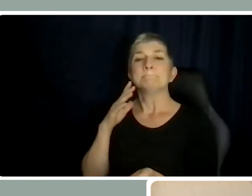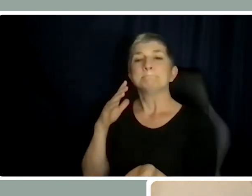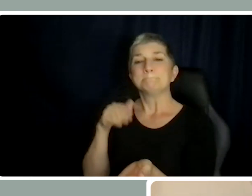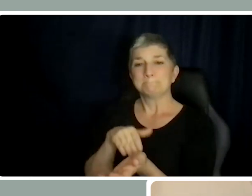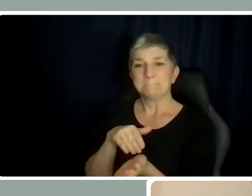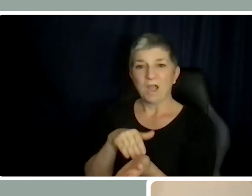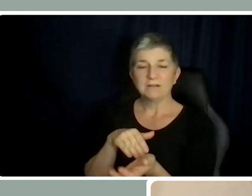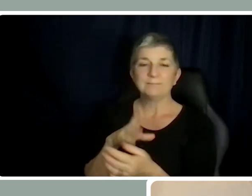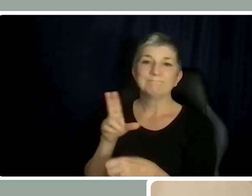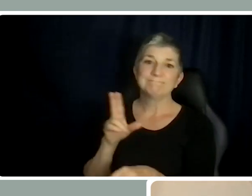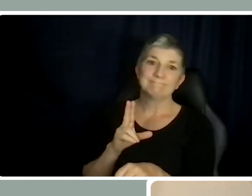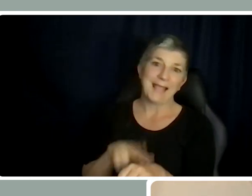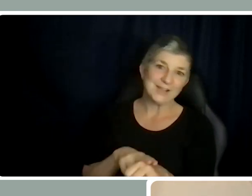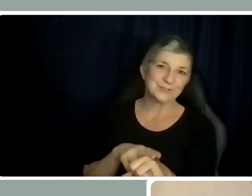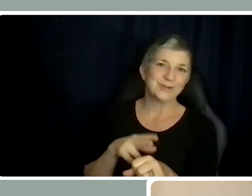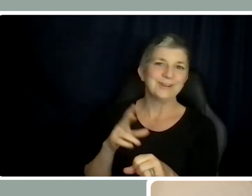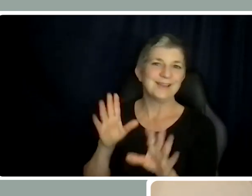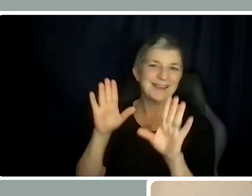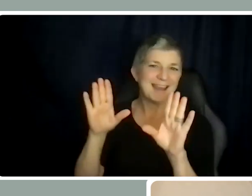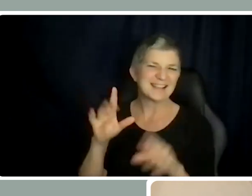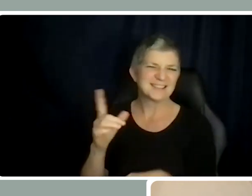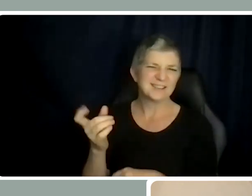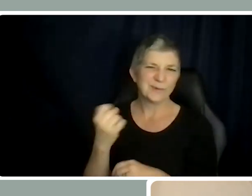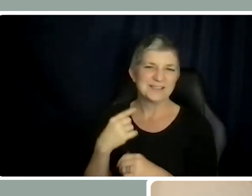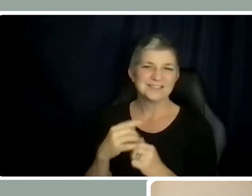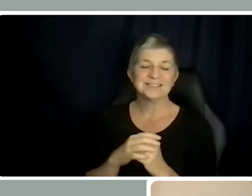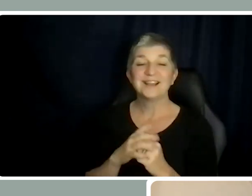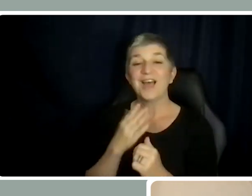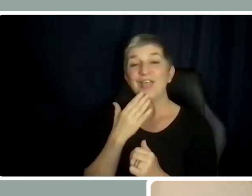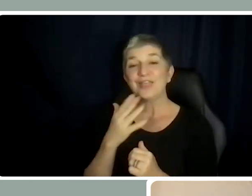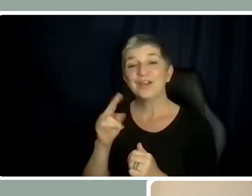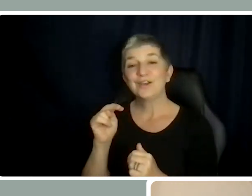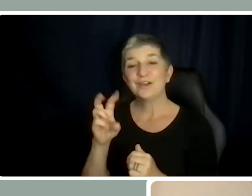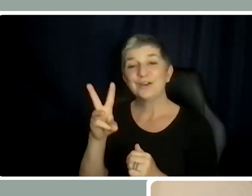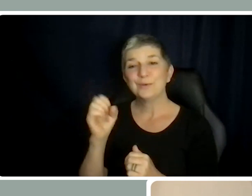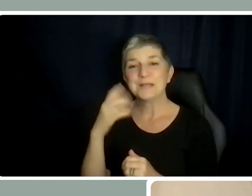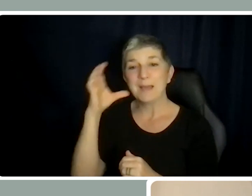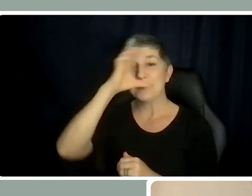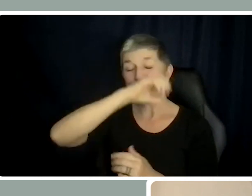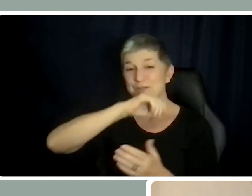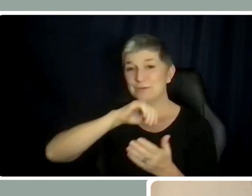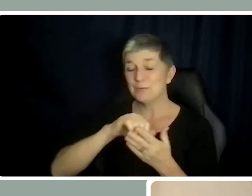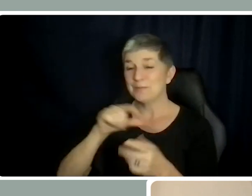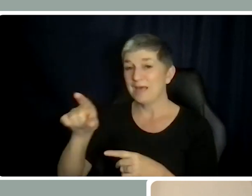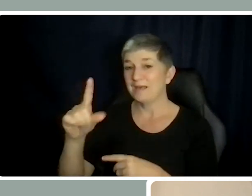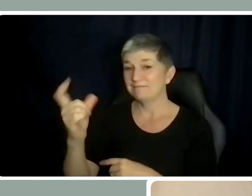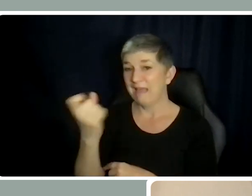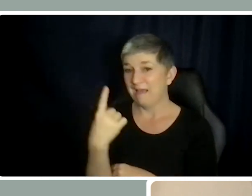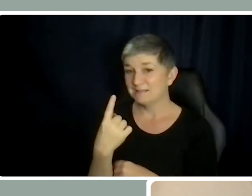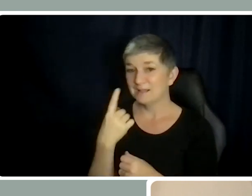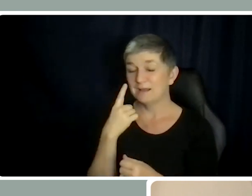That's, of course, a very natural and an excellent question. And the good news is I'm going to assume that the question asker is